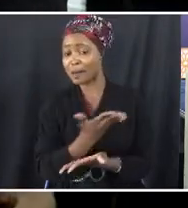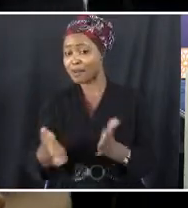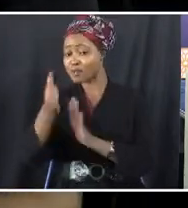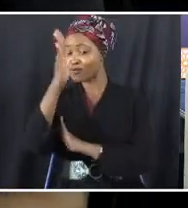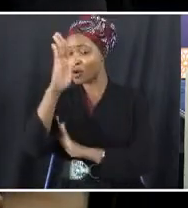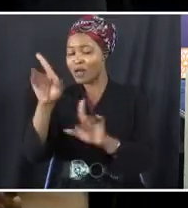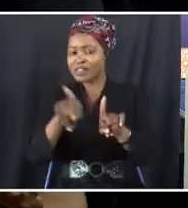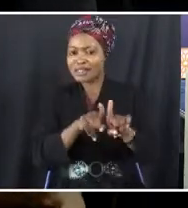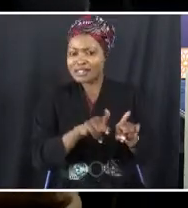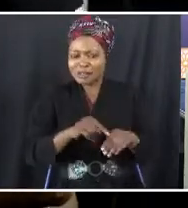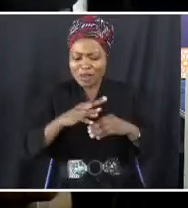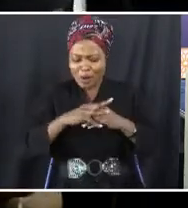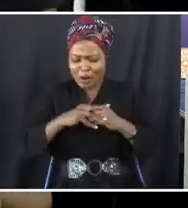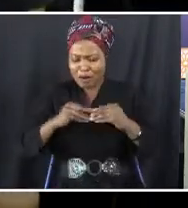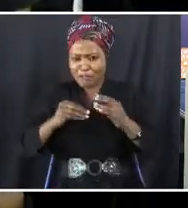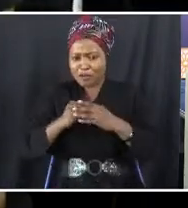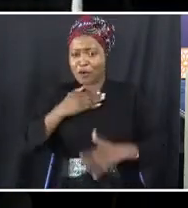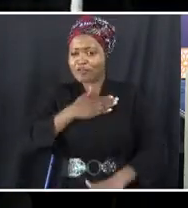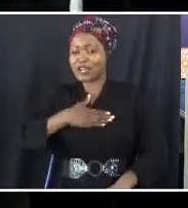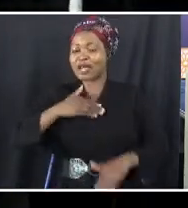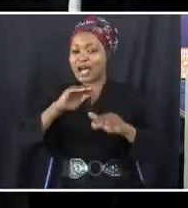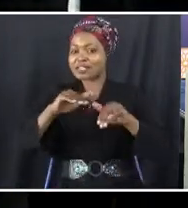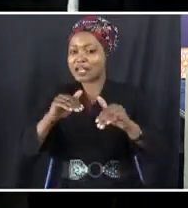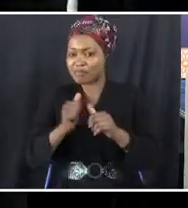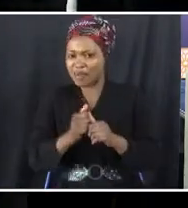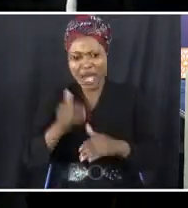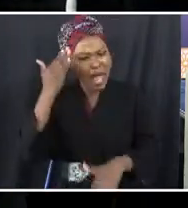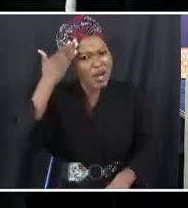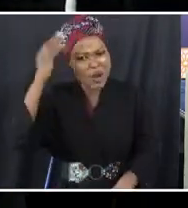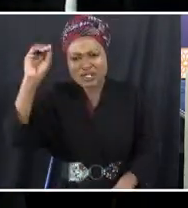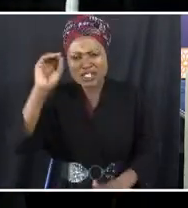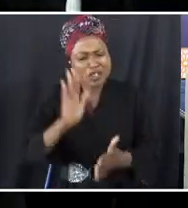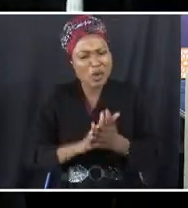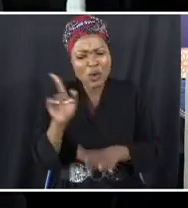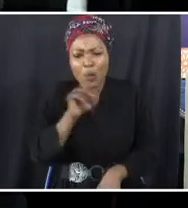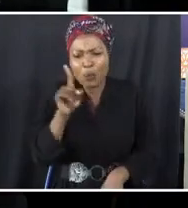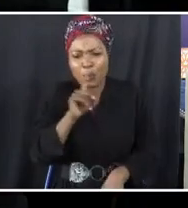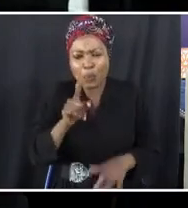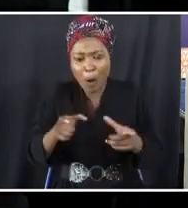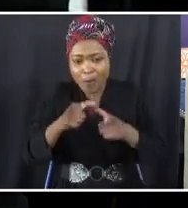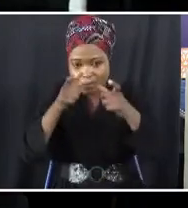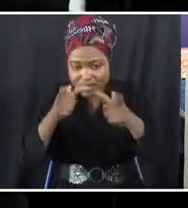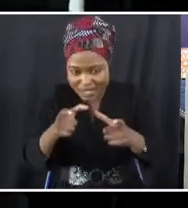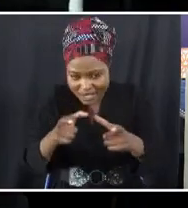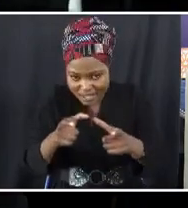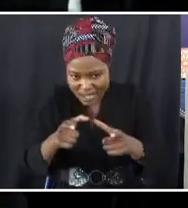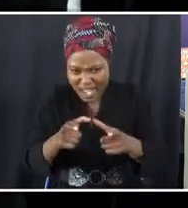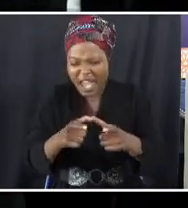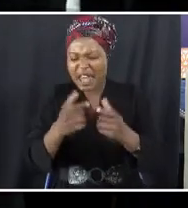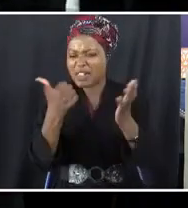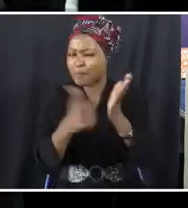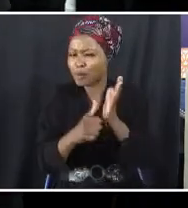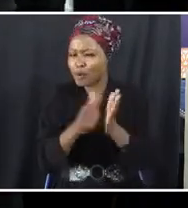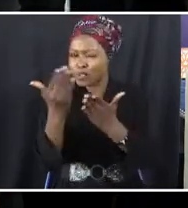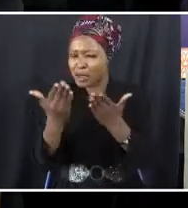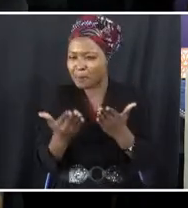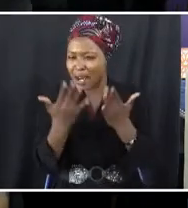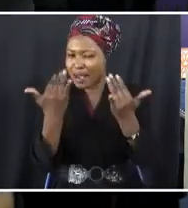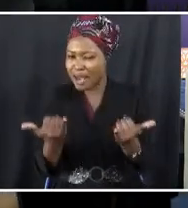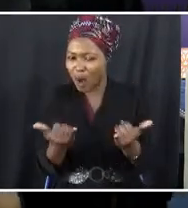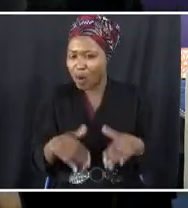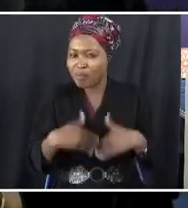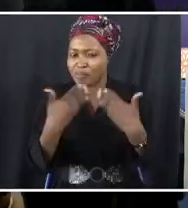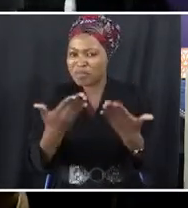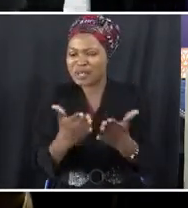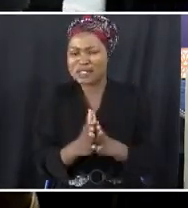in the comfort of Eden, oblivious to the grueling realities of sin and its baggage, now faces